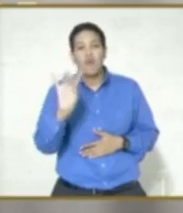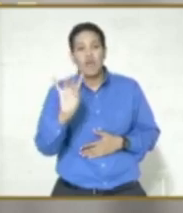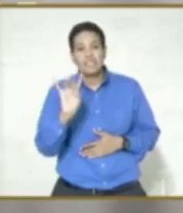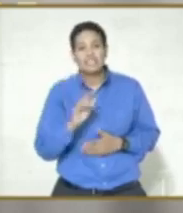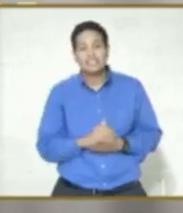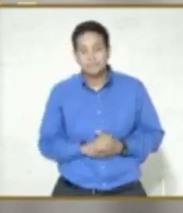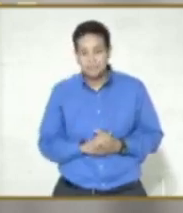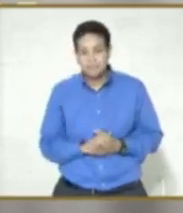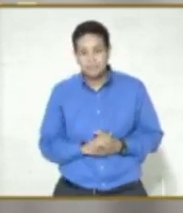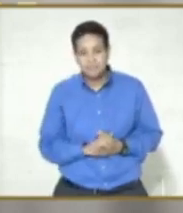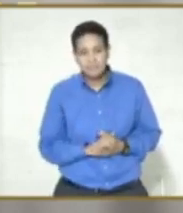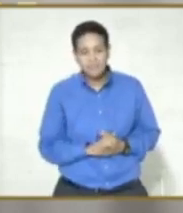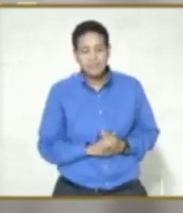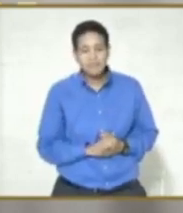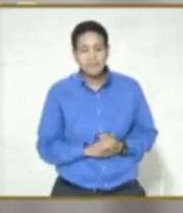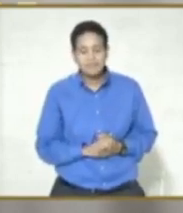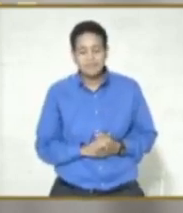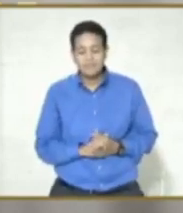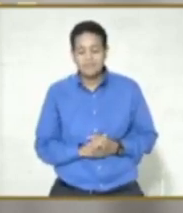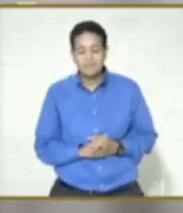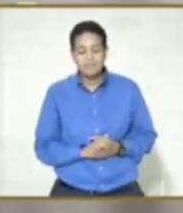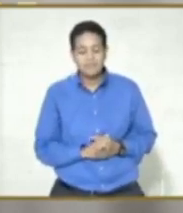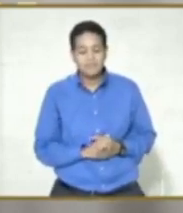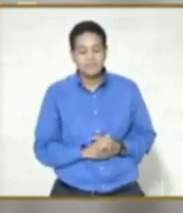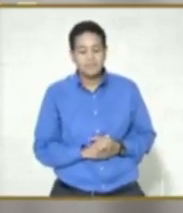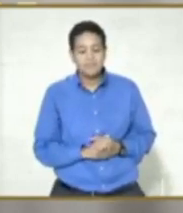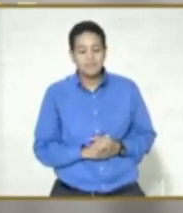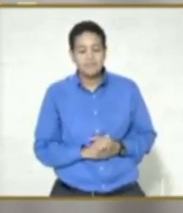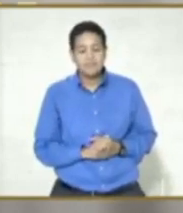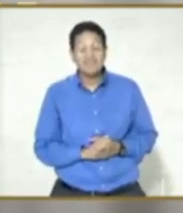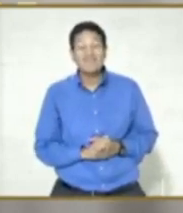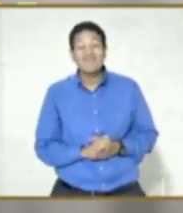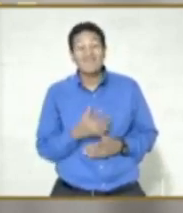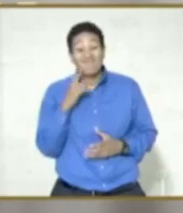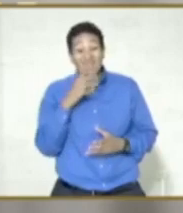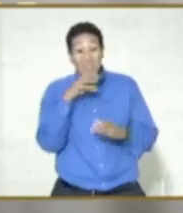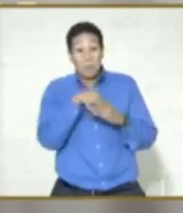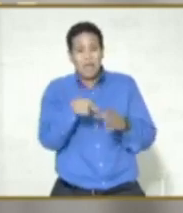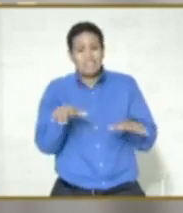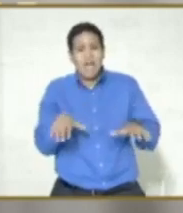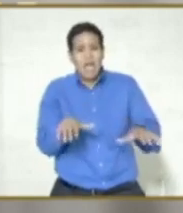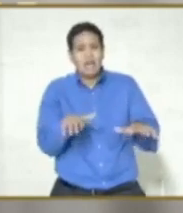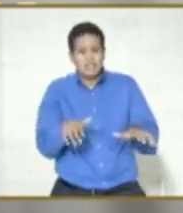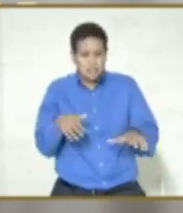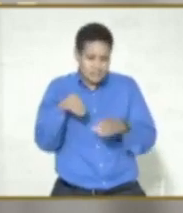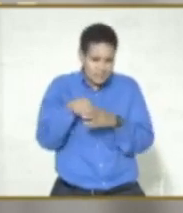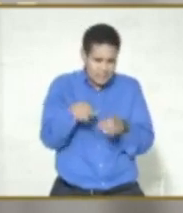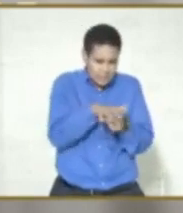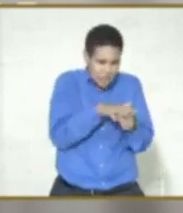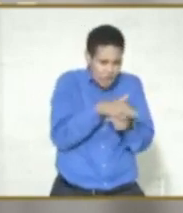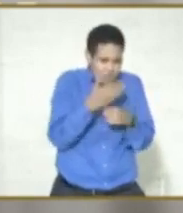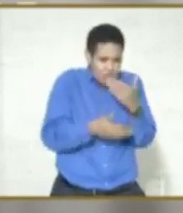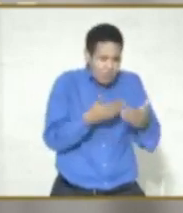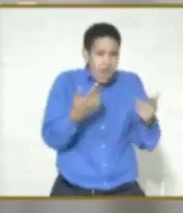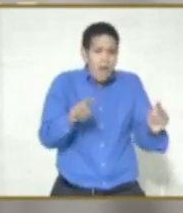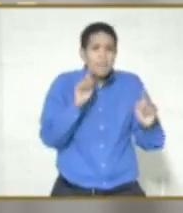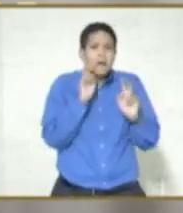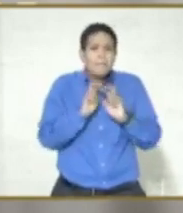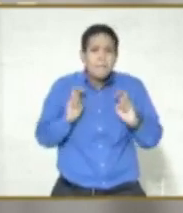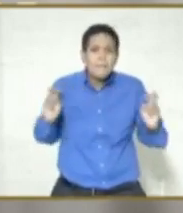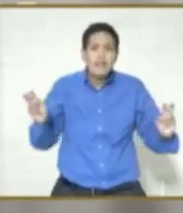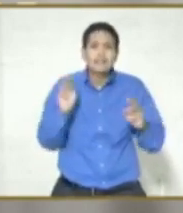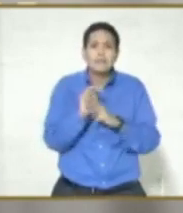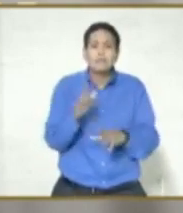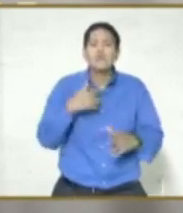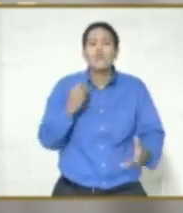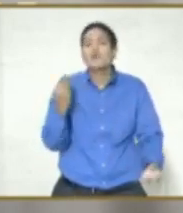876-618-8248. As part of the ongoing activities and thrust in this area, Minister and panelists, we just want to bring